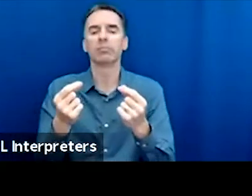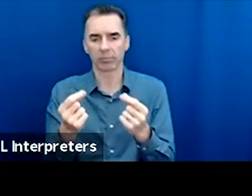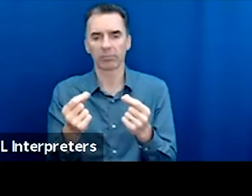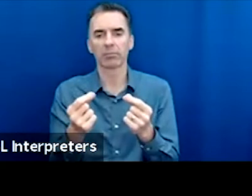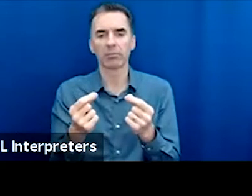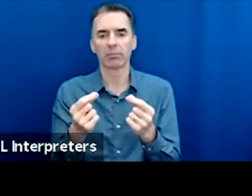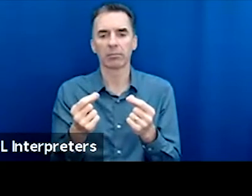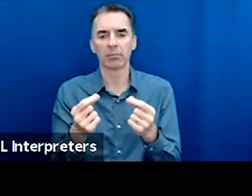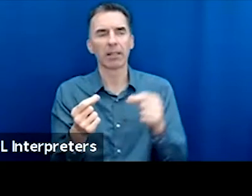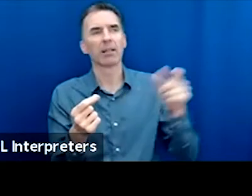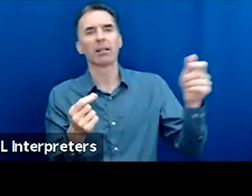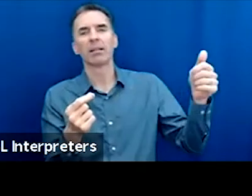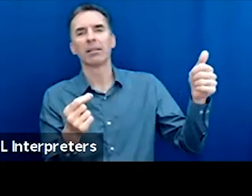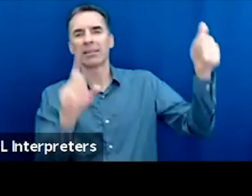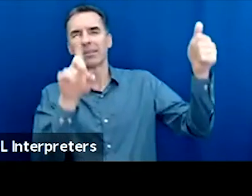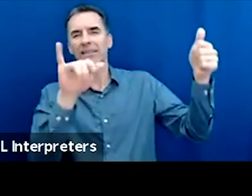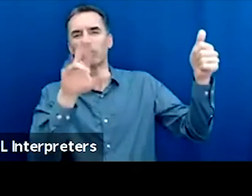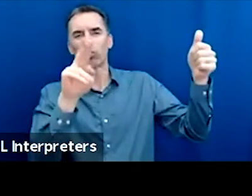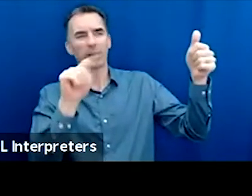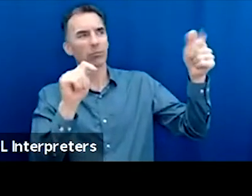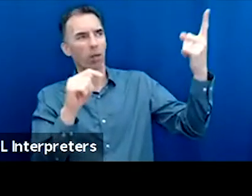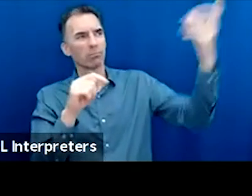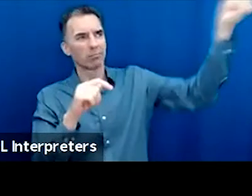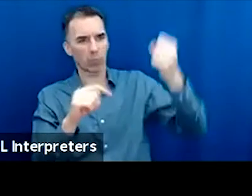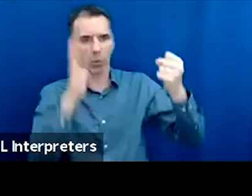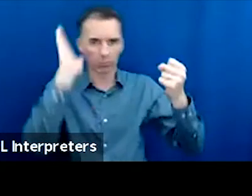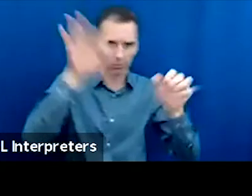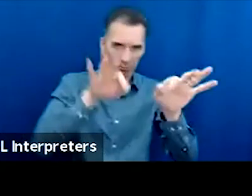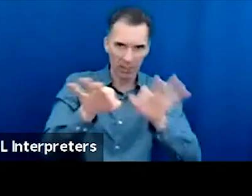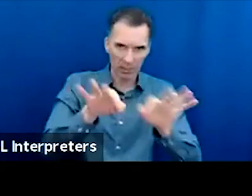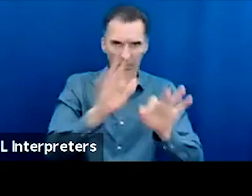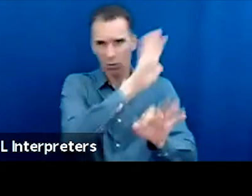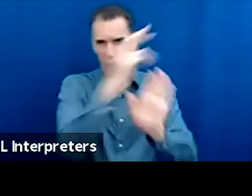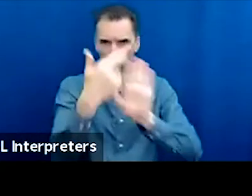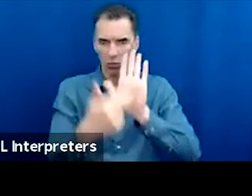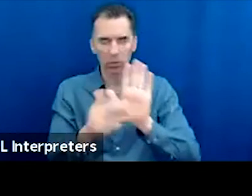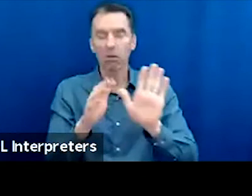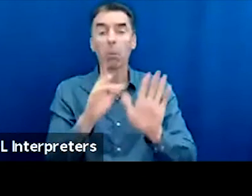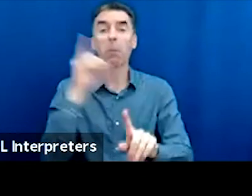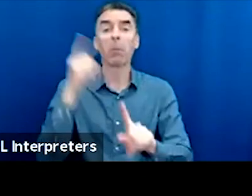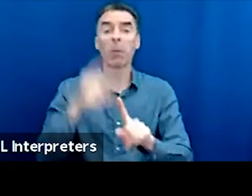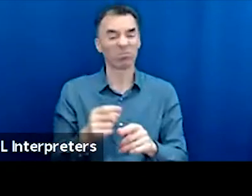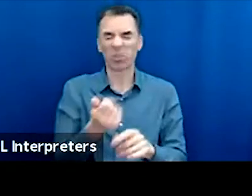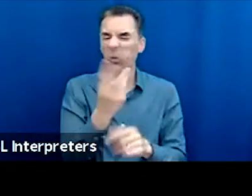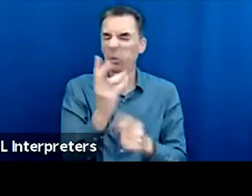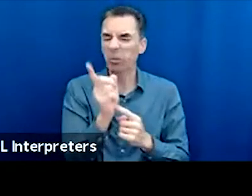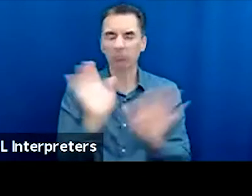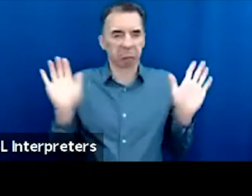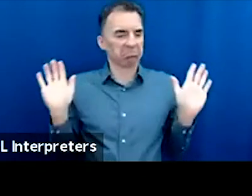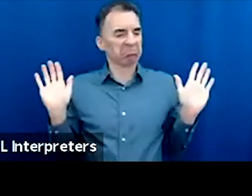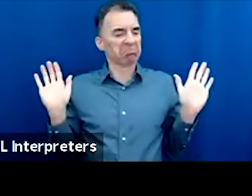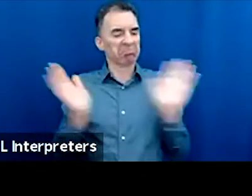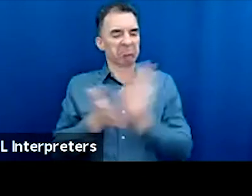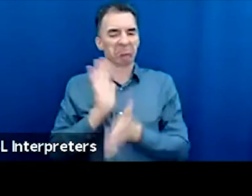district for a minute to present to us. But no more than a couple of minutes. You are only responsible